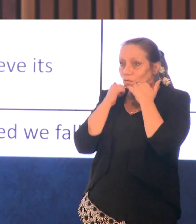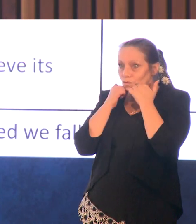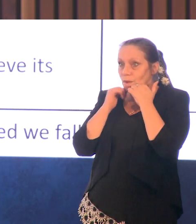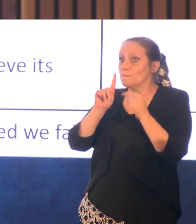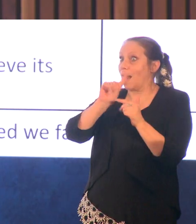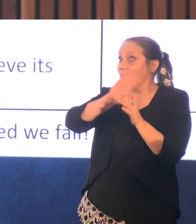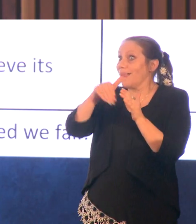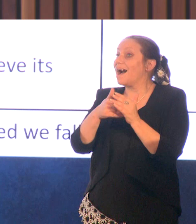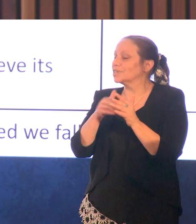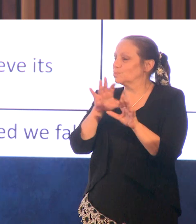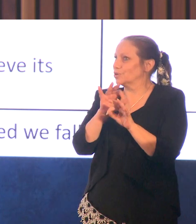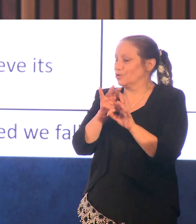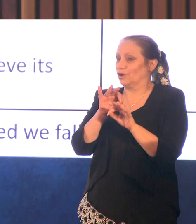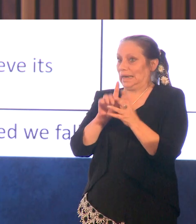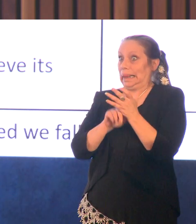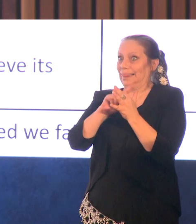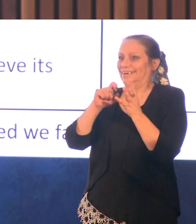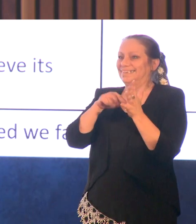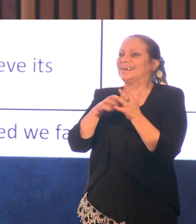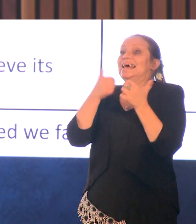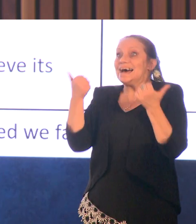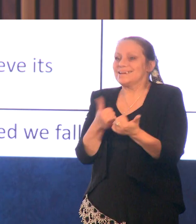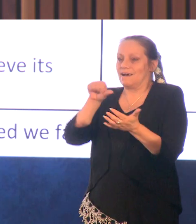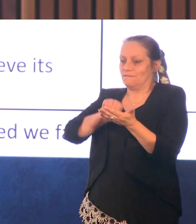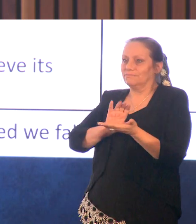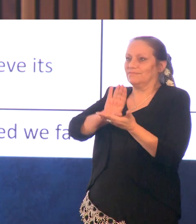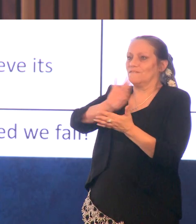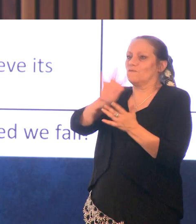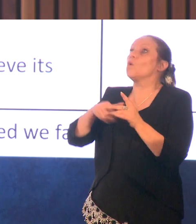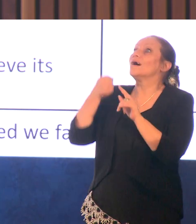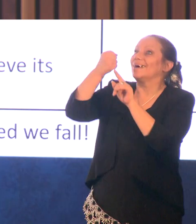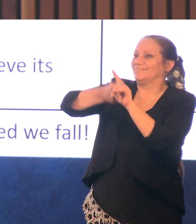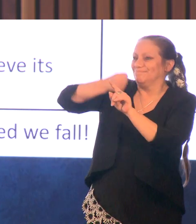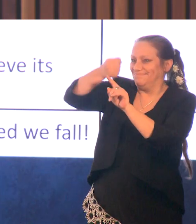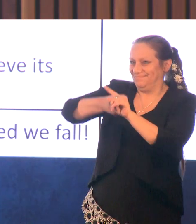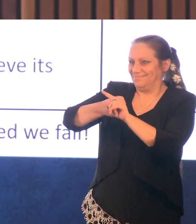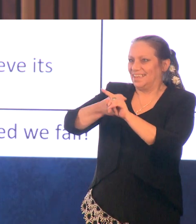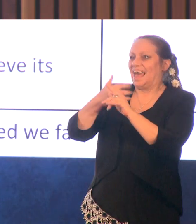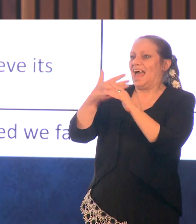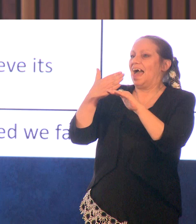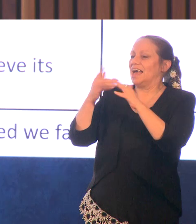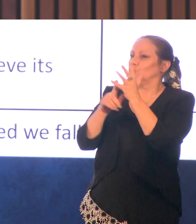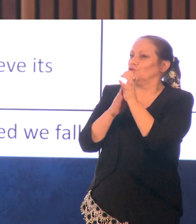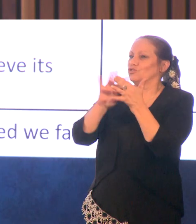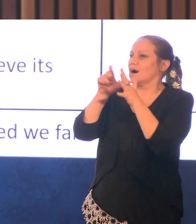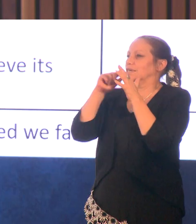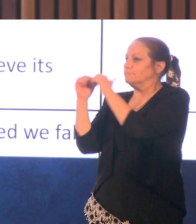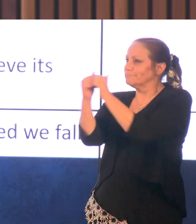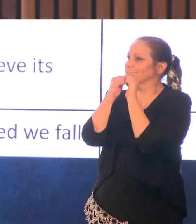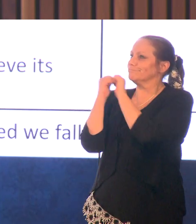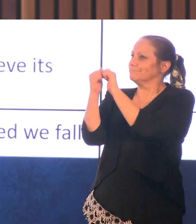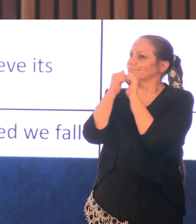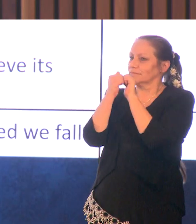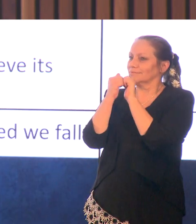least, adequate and sustainable funding for advocacy and a united approach to the Tune Review